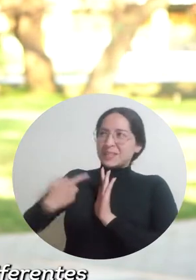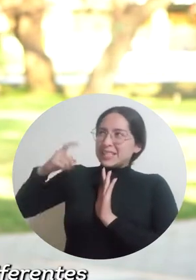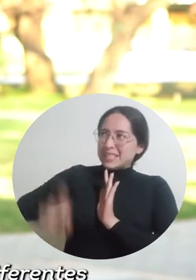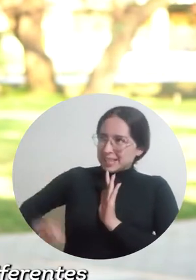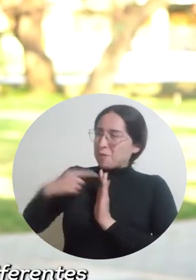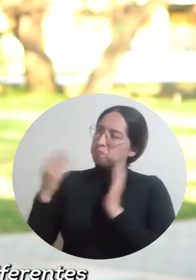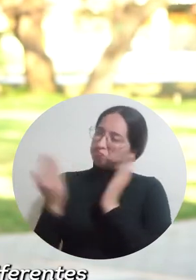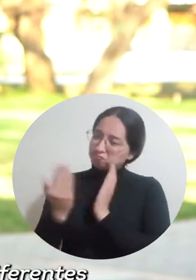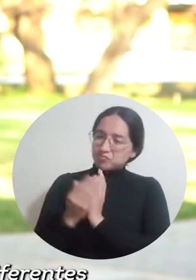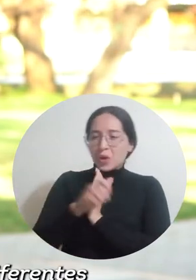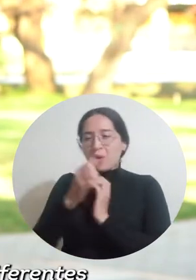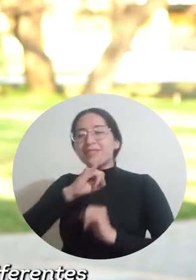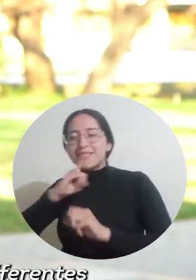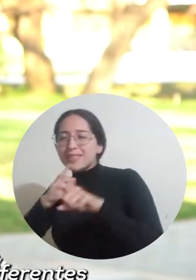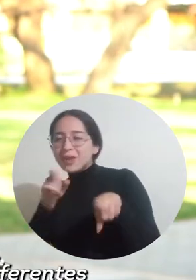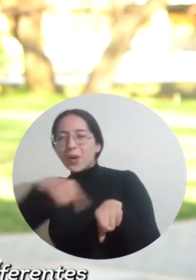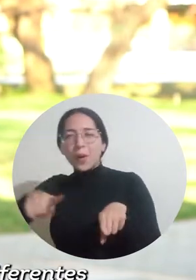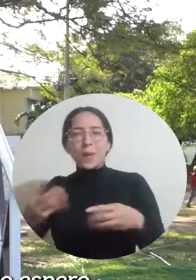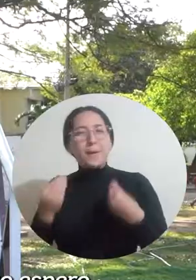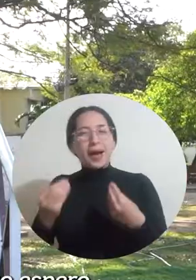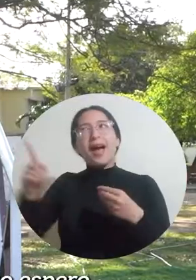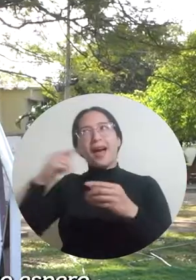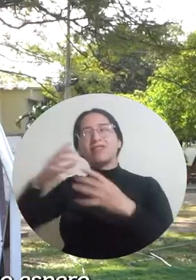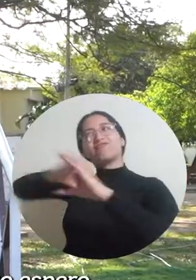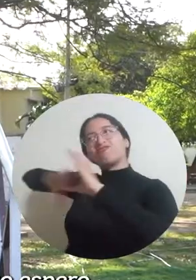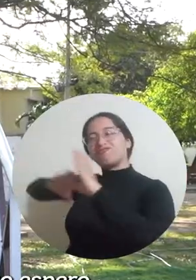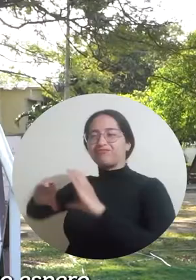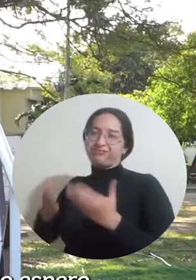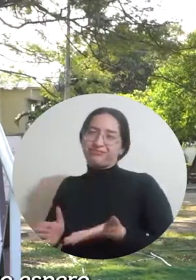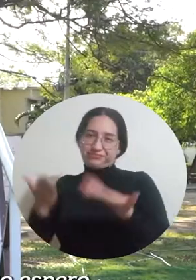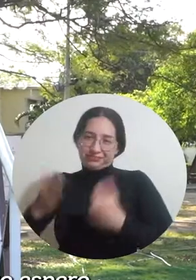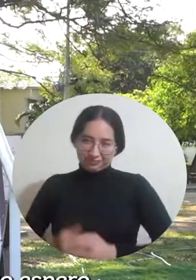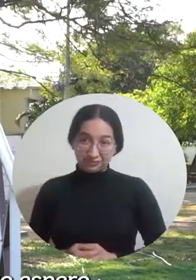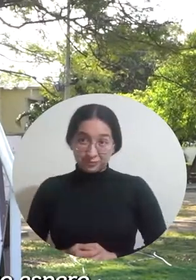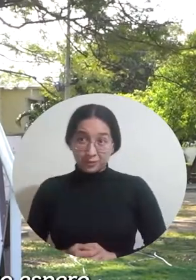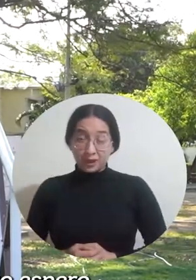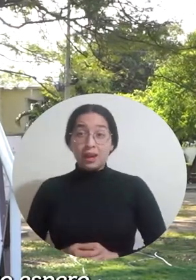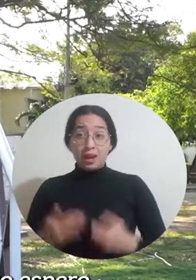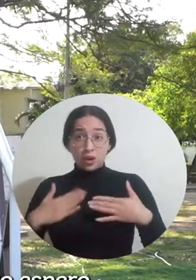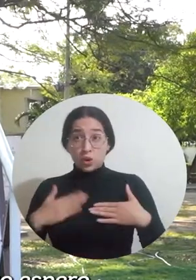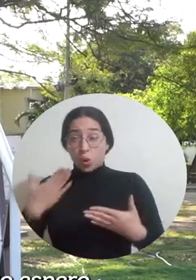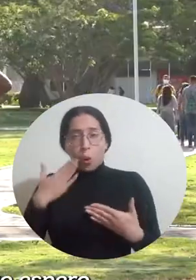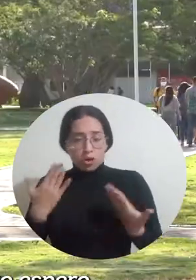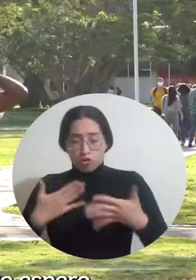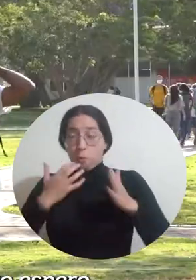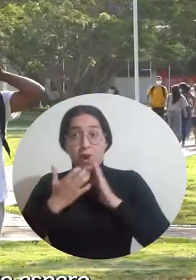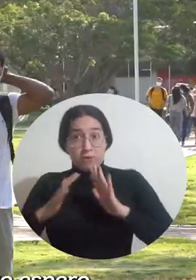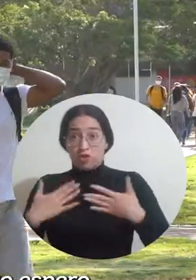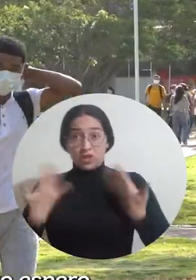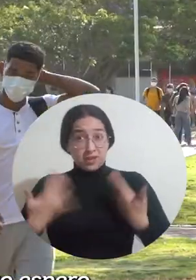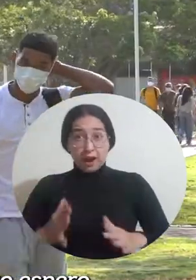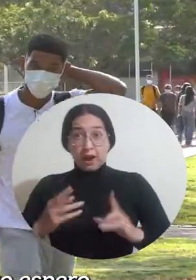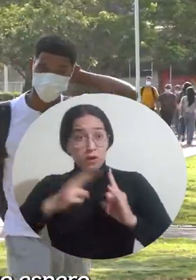study a different language for me. When I finish my study at the